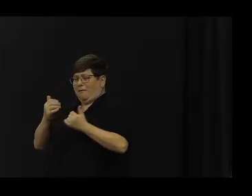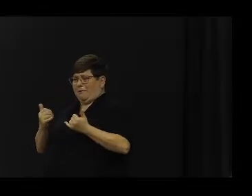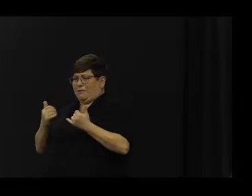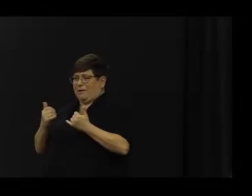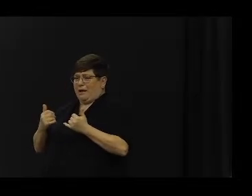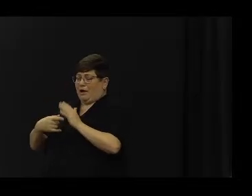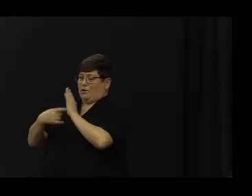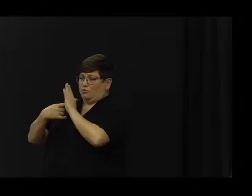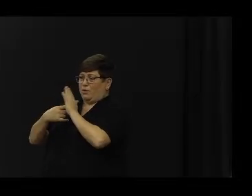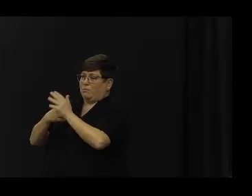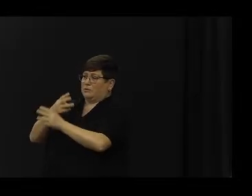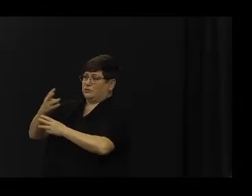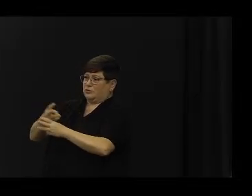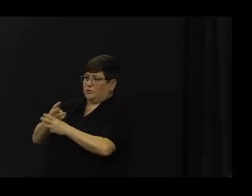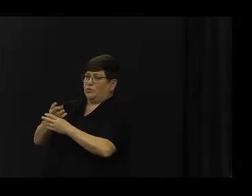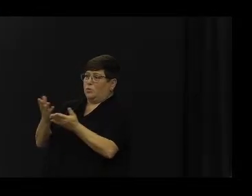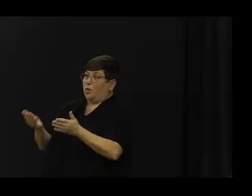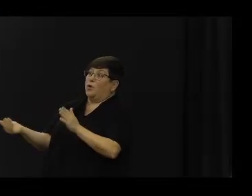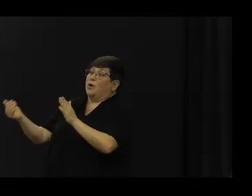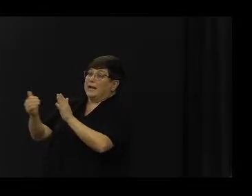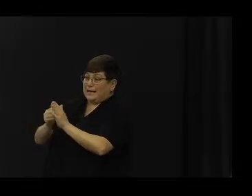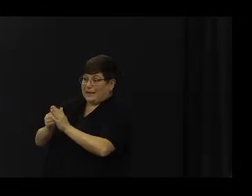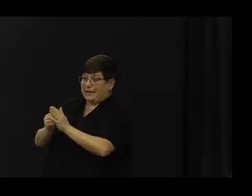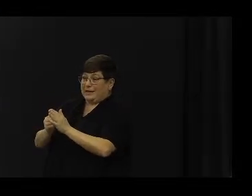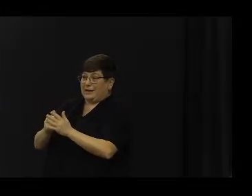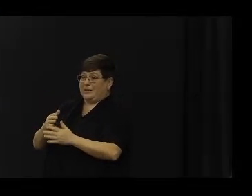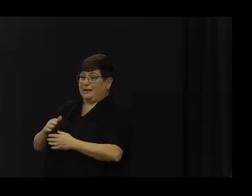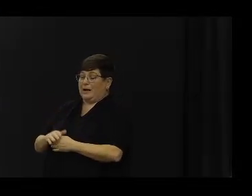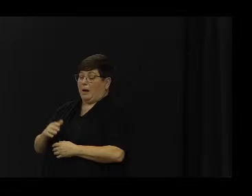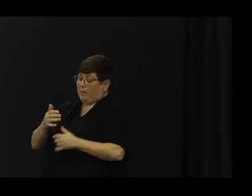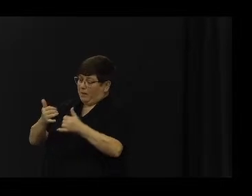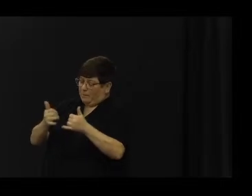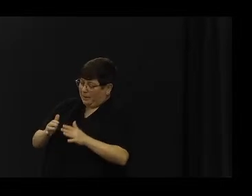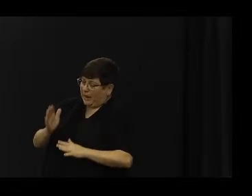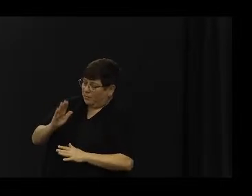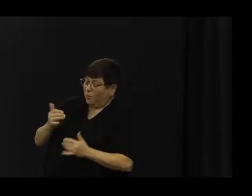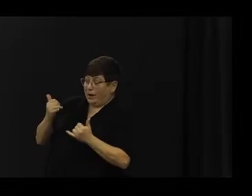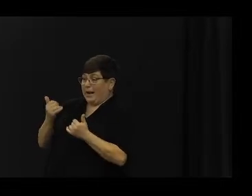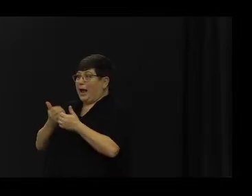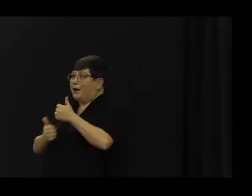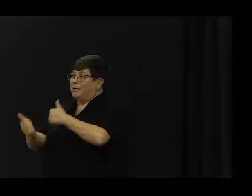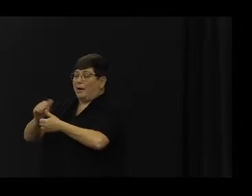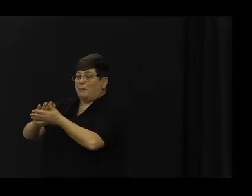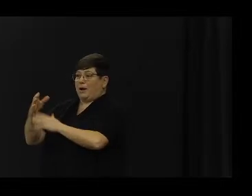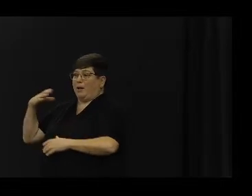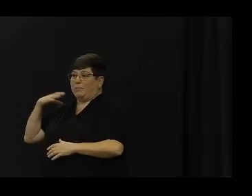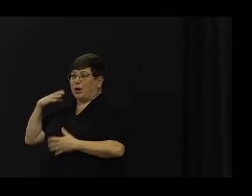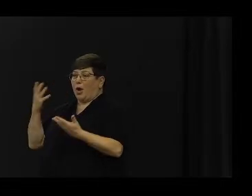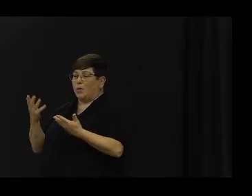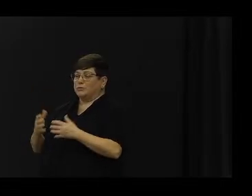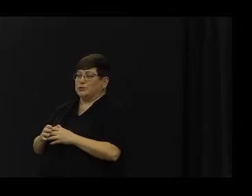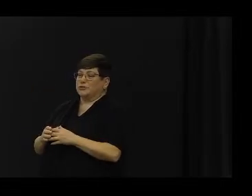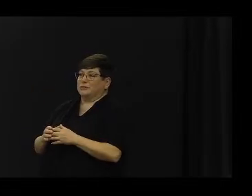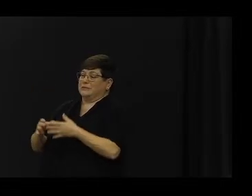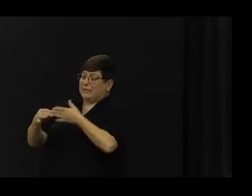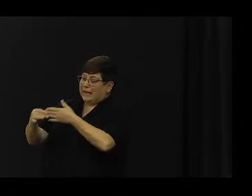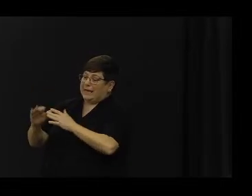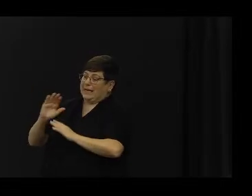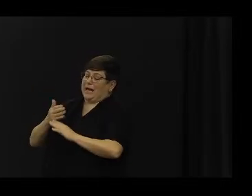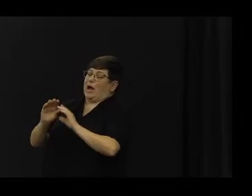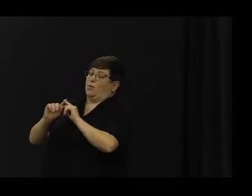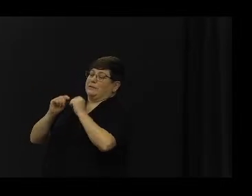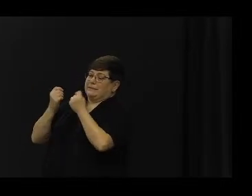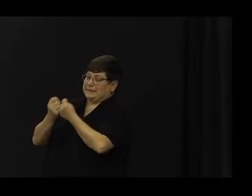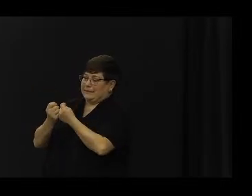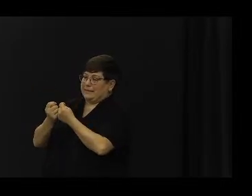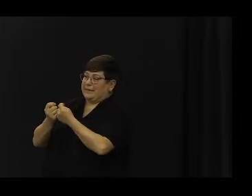to represent the world again, and not only as a player, but now as a coach, to lead our team